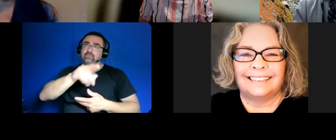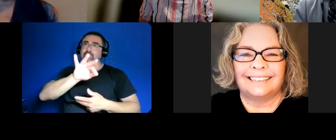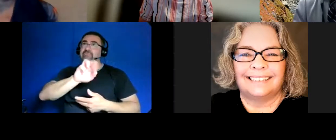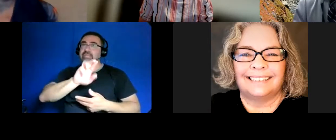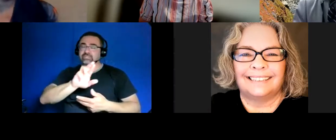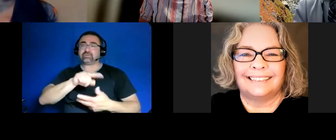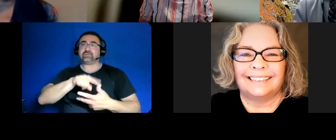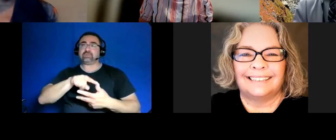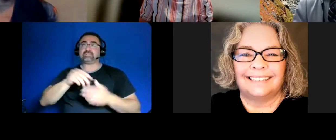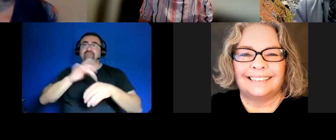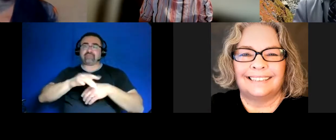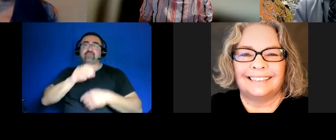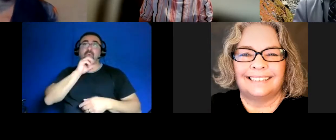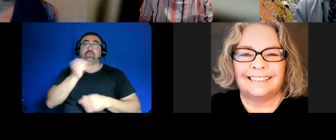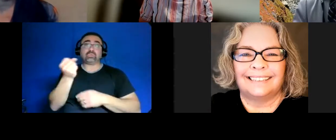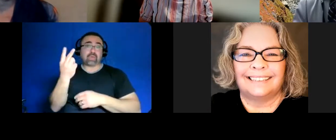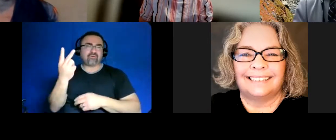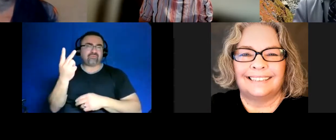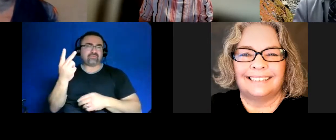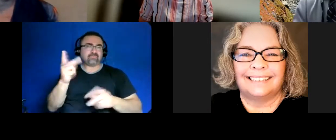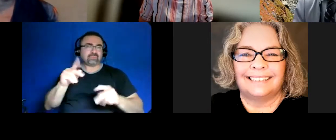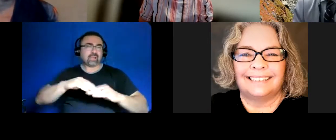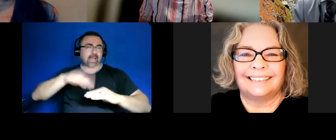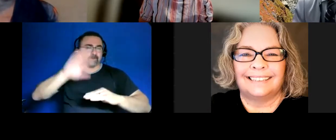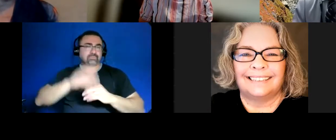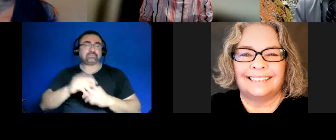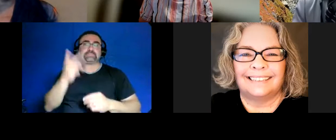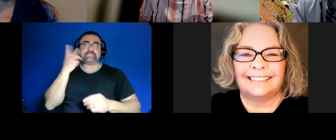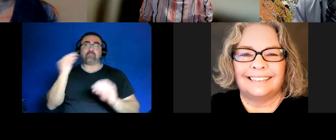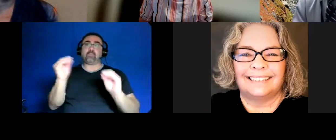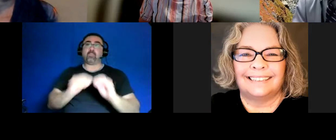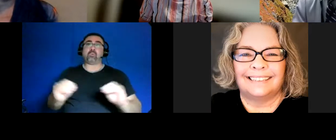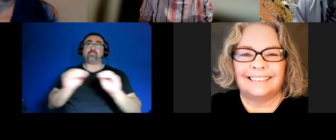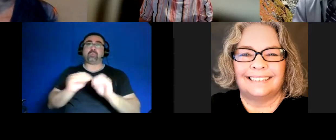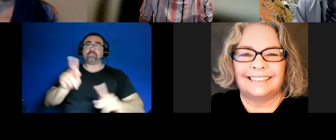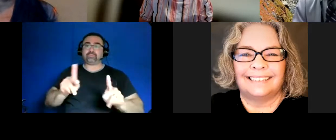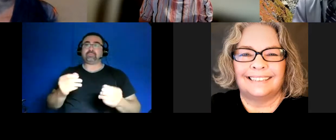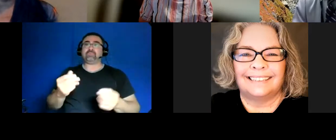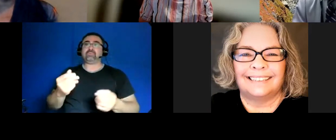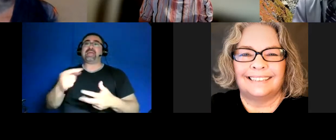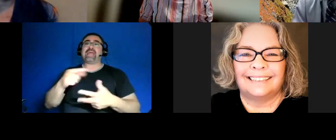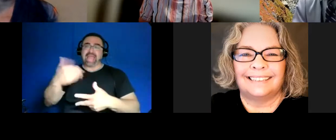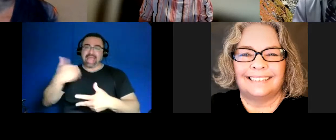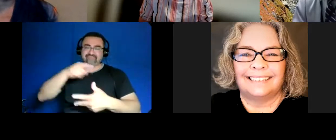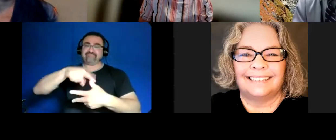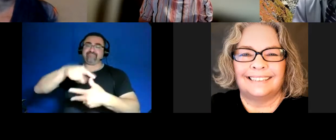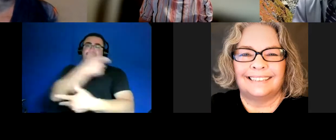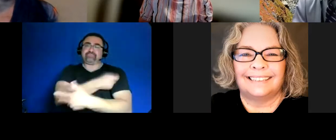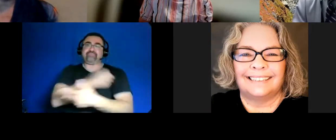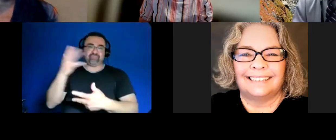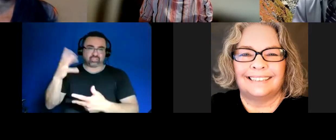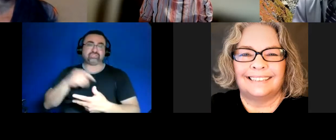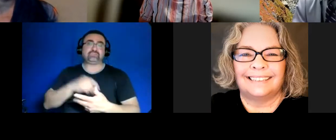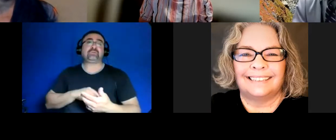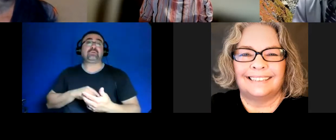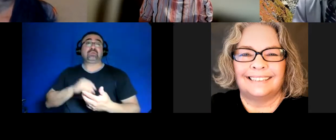12 years and up, we're probably going to see a lot more people that have received the Pfizer vaccine. So if we